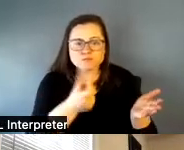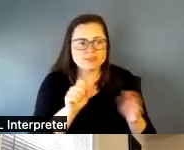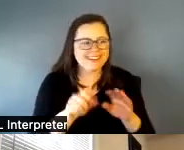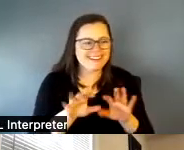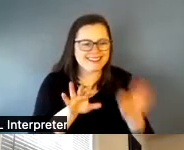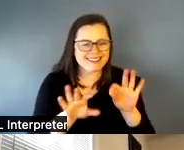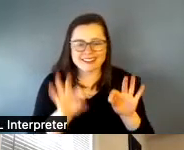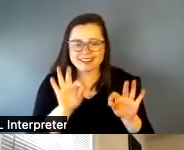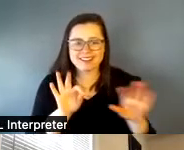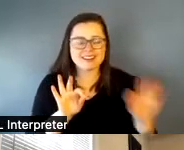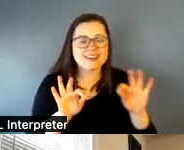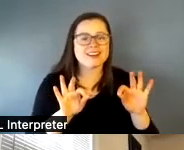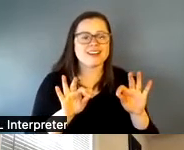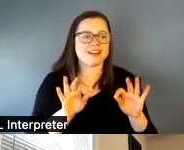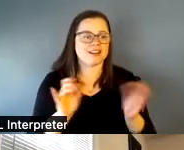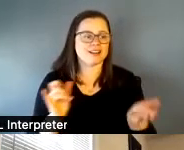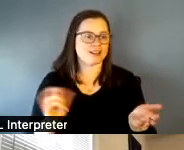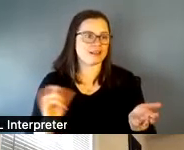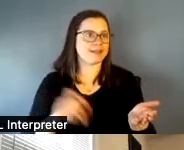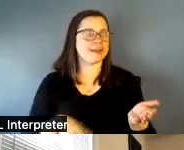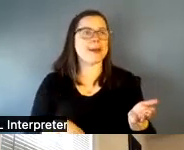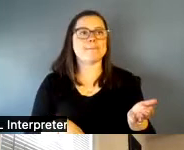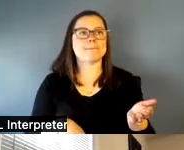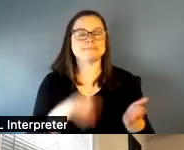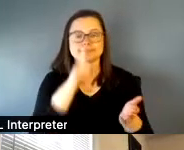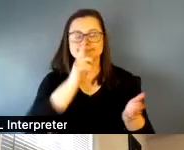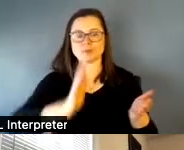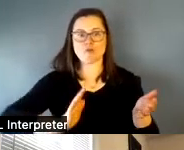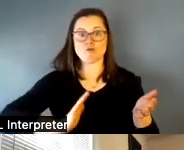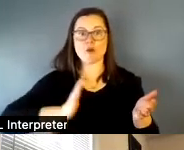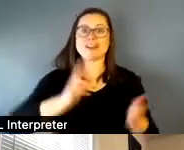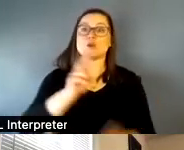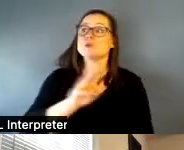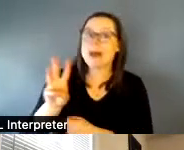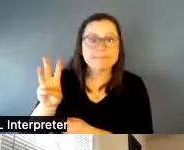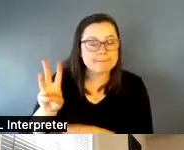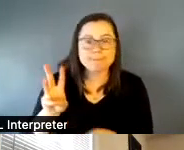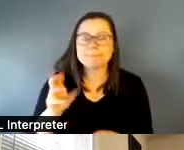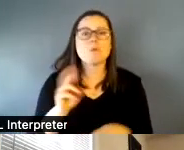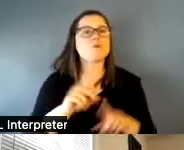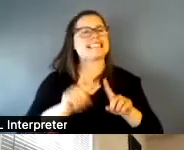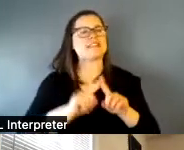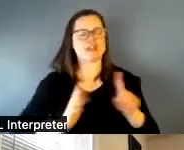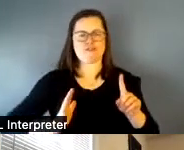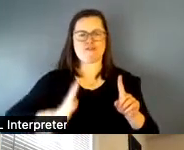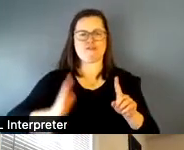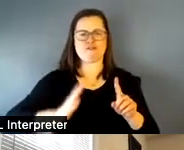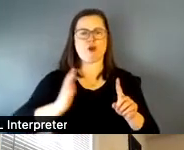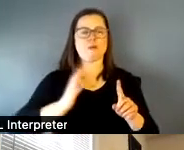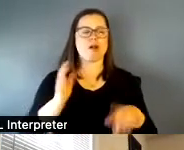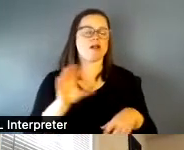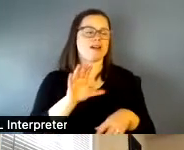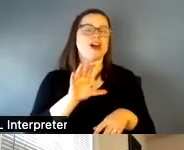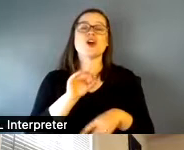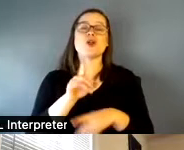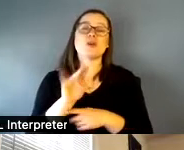kind of institutional, like University of Washington, like just within these sort of colonial institutions,